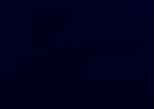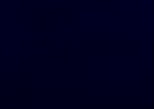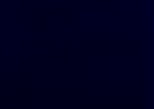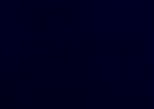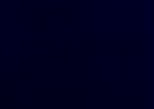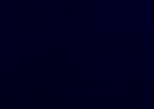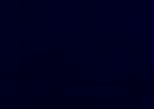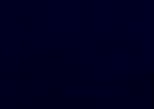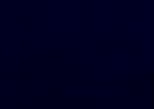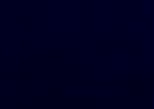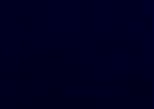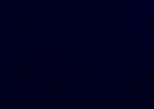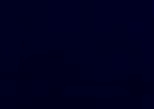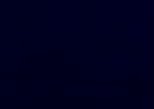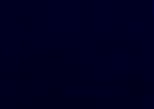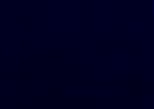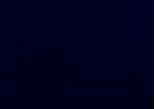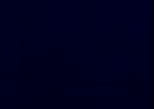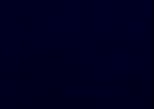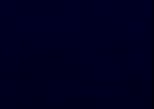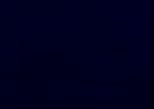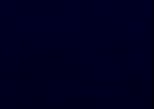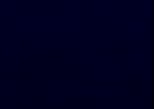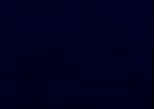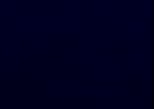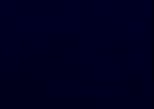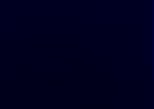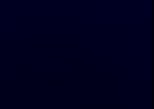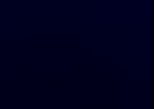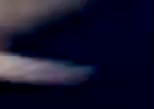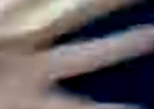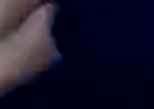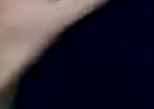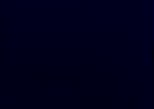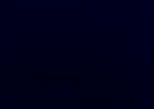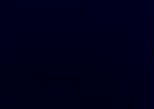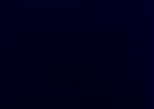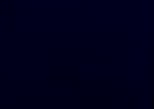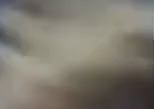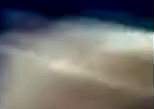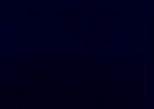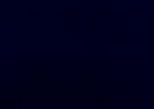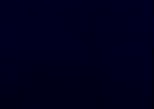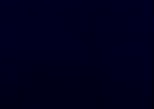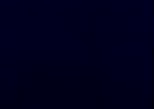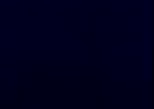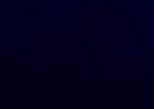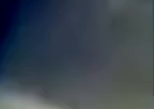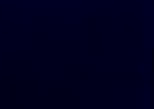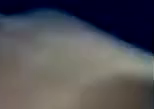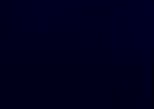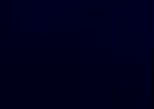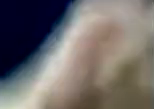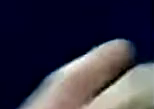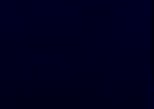feature. You could also go into a breakout room with just that one person, so that you